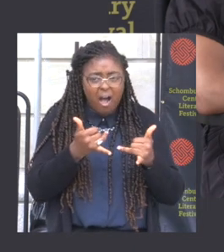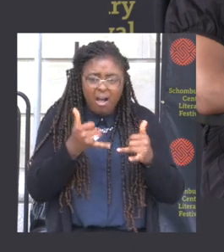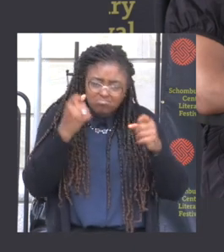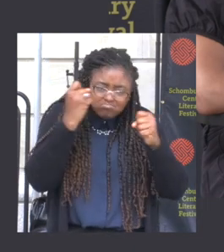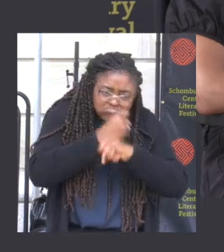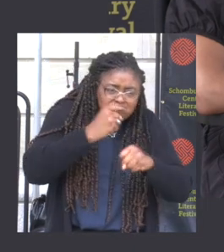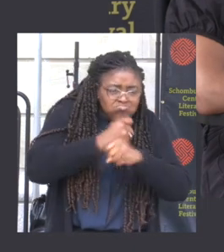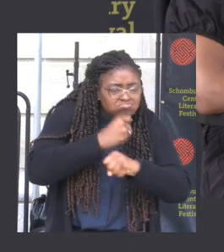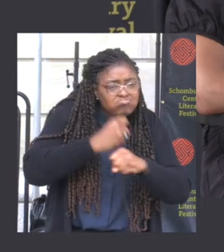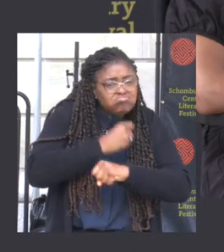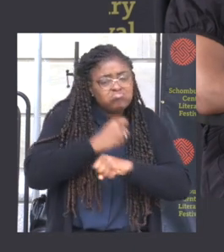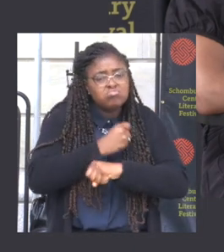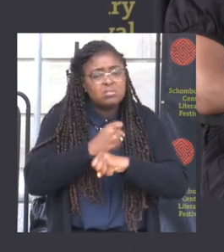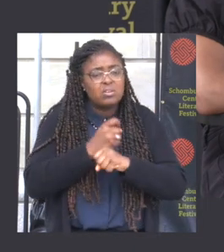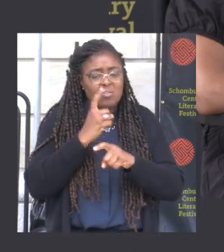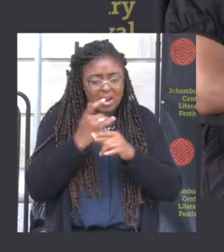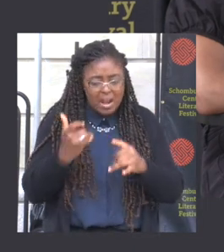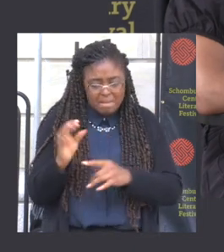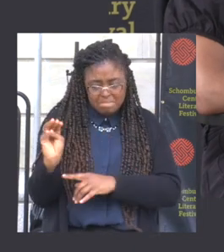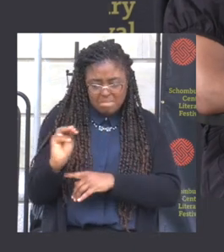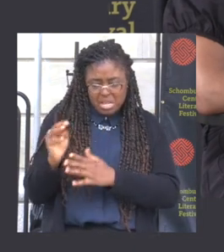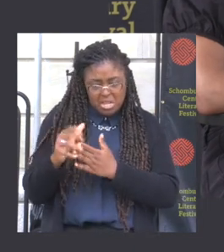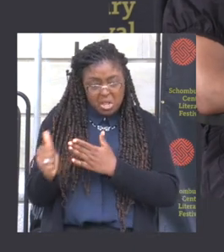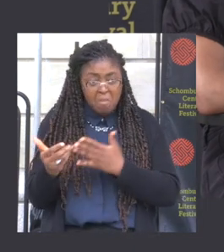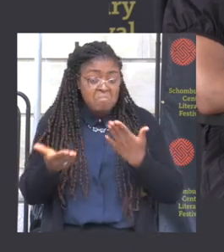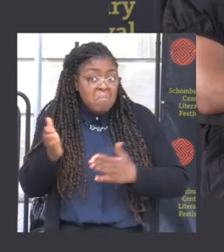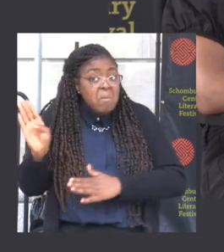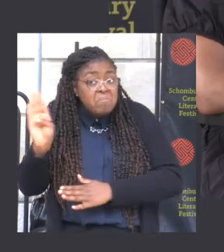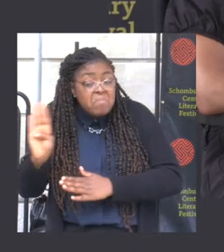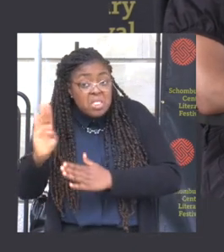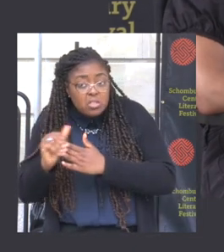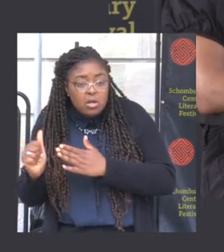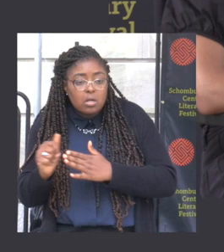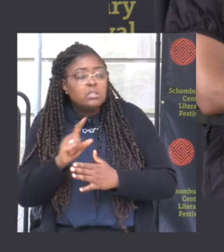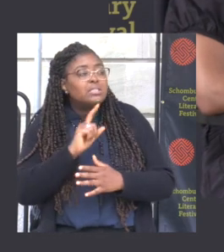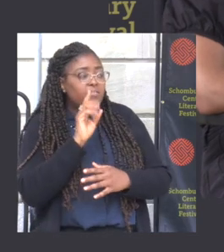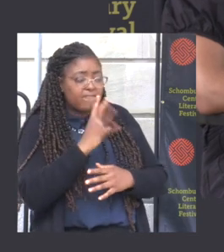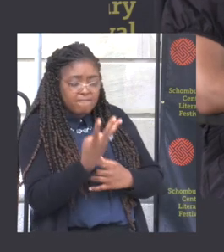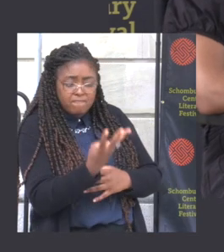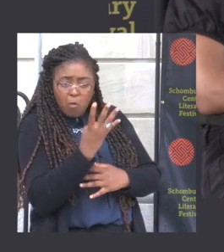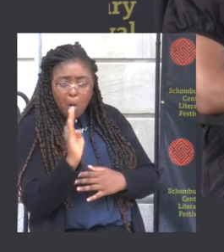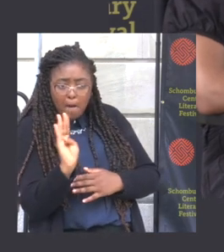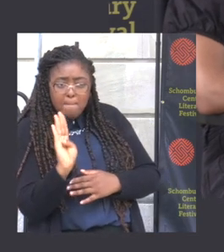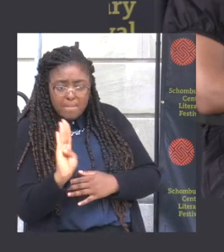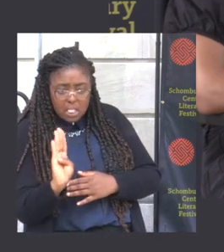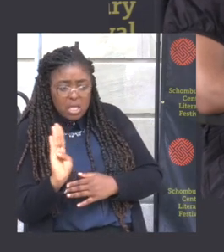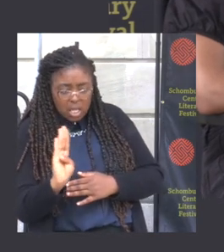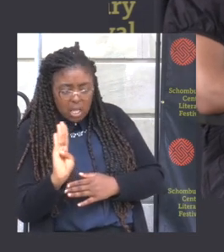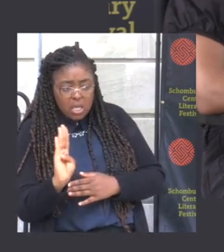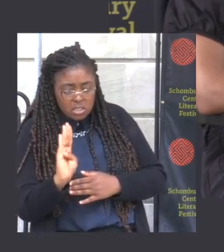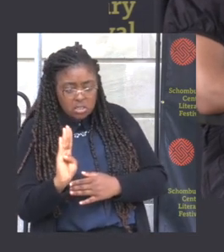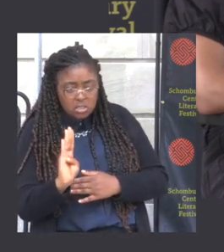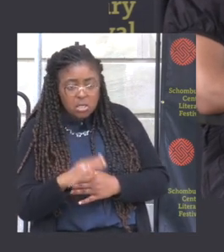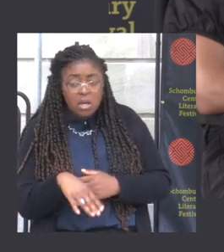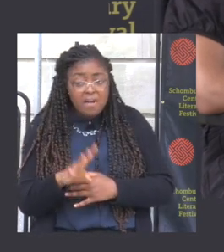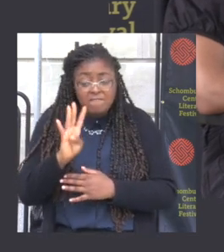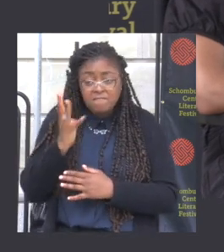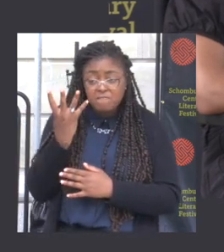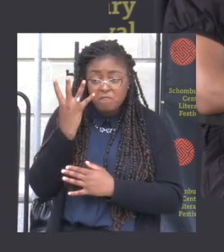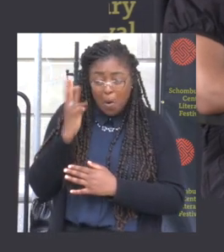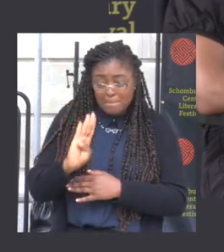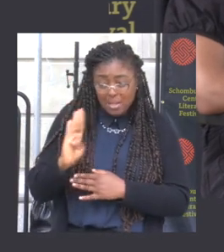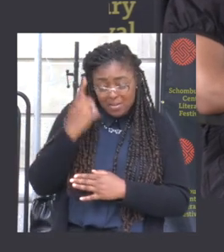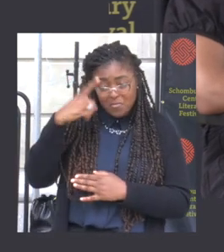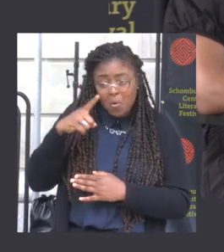right now, these millions of dollars, it may have been billions that were going to Black farmers. It was $4 billion. $4 billion that was going to Black farmers is